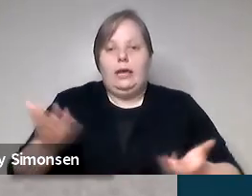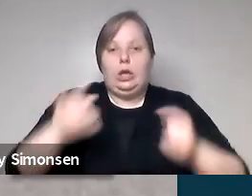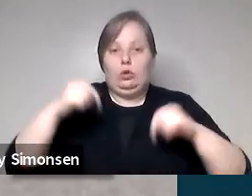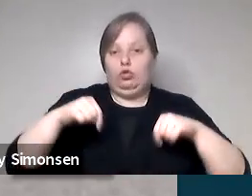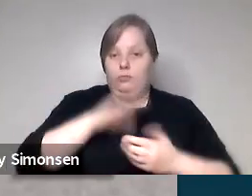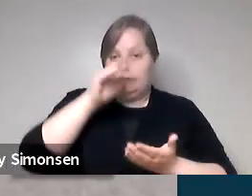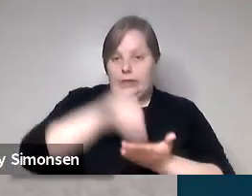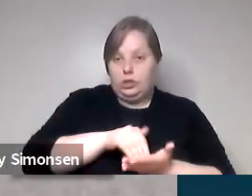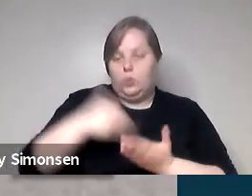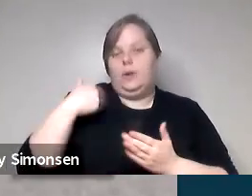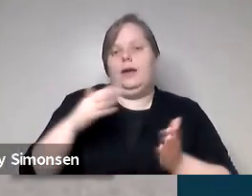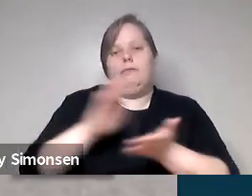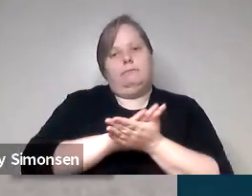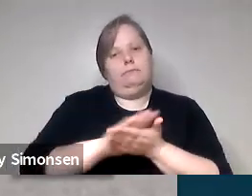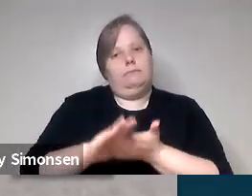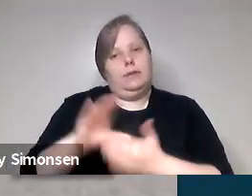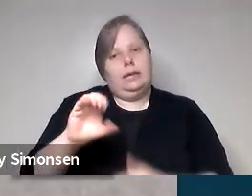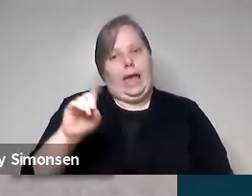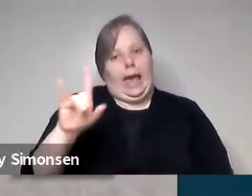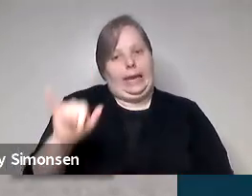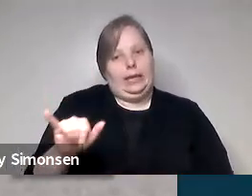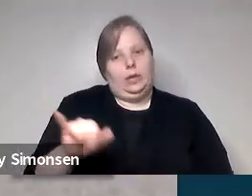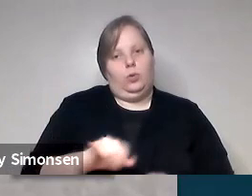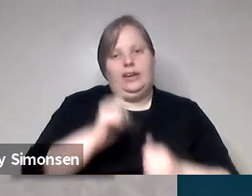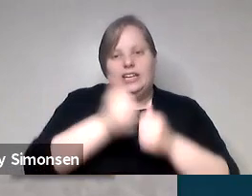have brailled all of the sections,